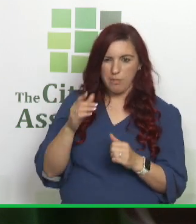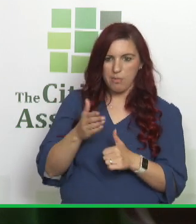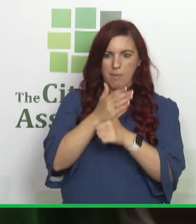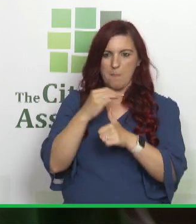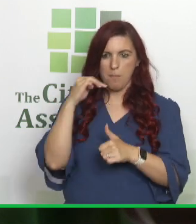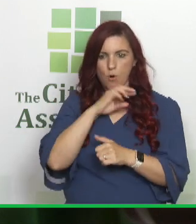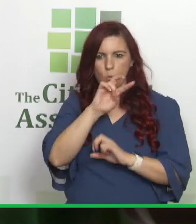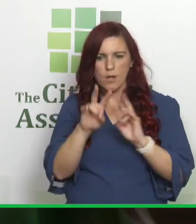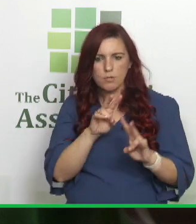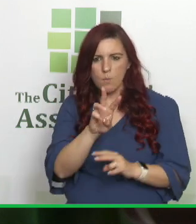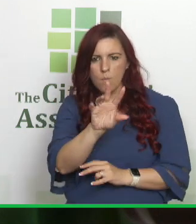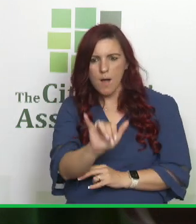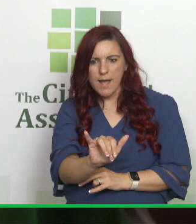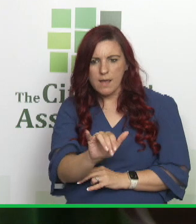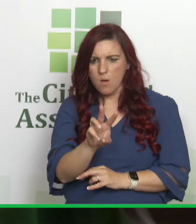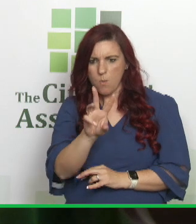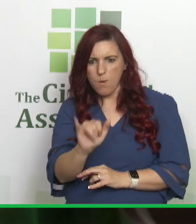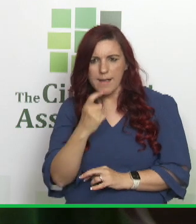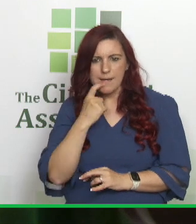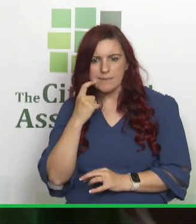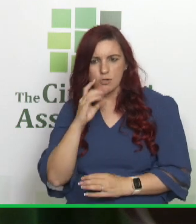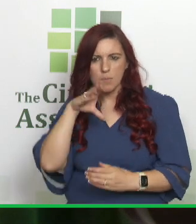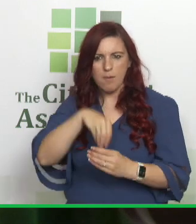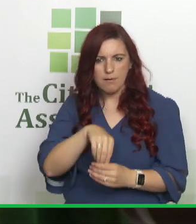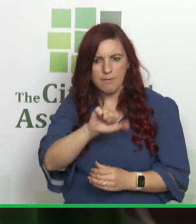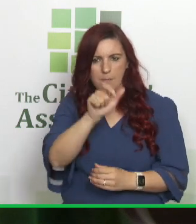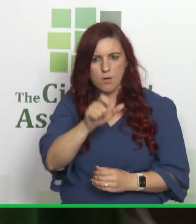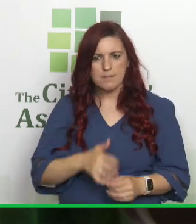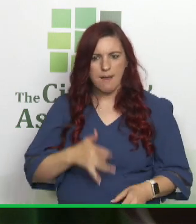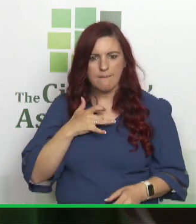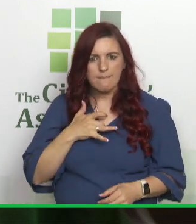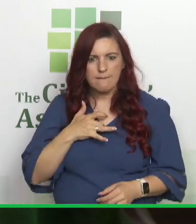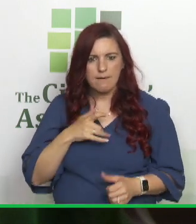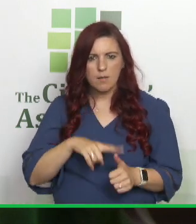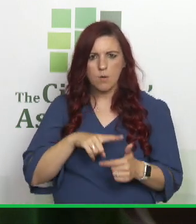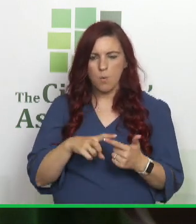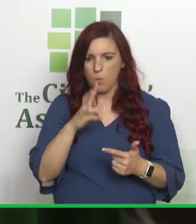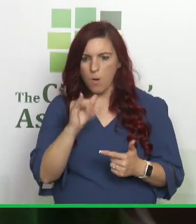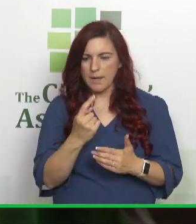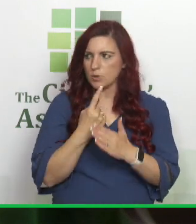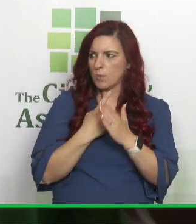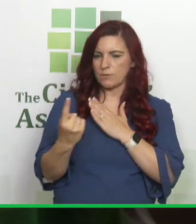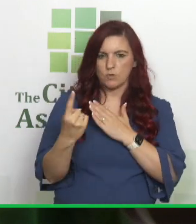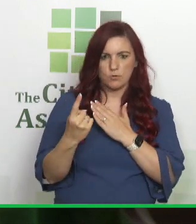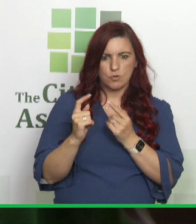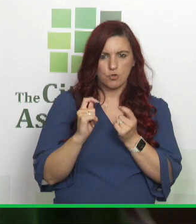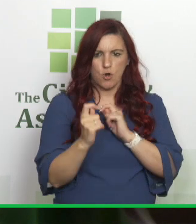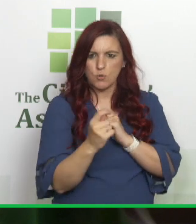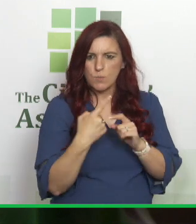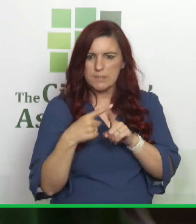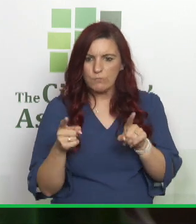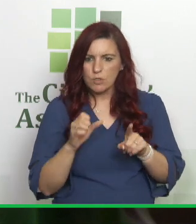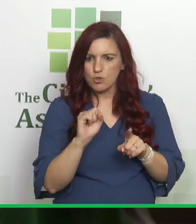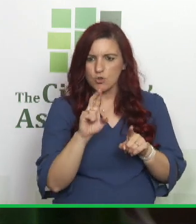why. Why does addiction become part of someone's life journey? Why do individuals turn to substances as a means